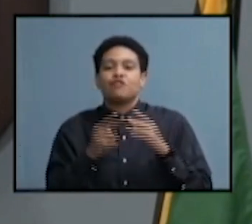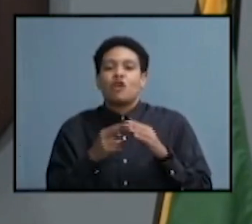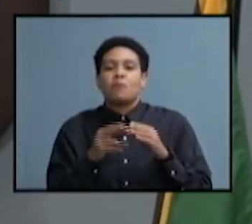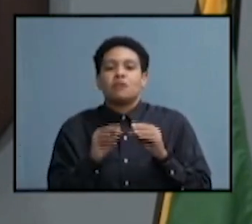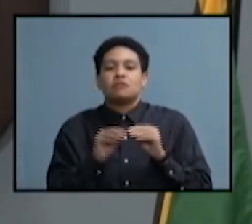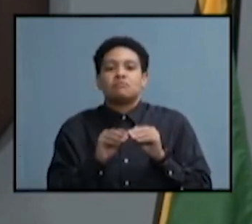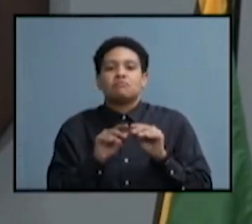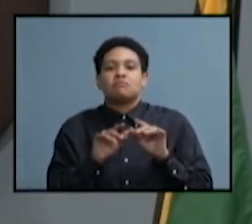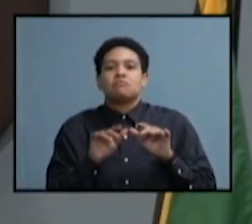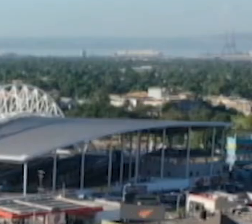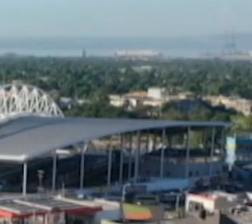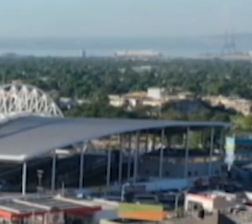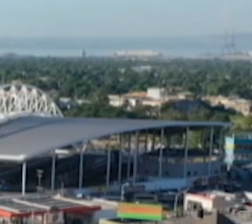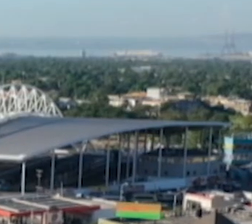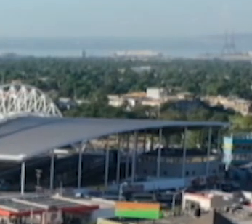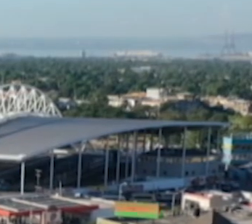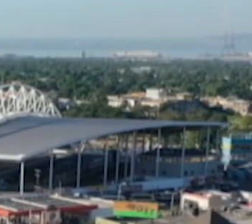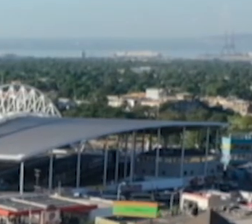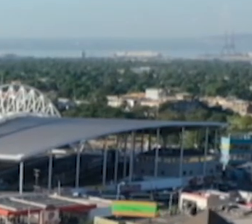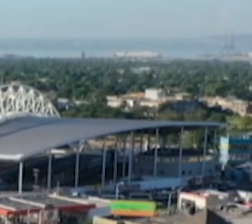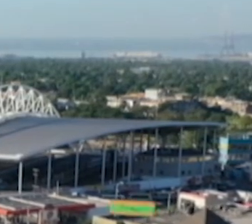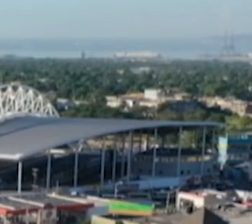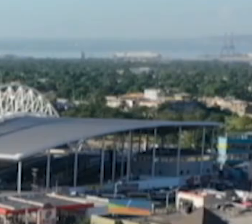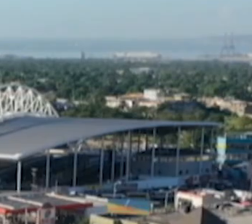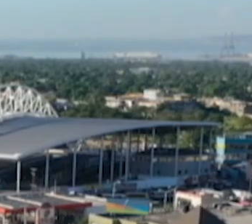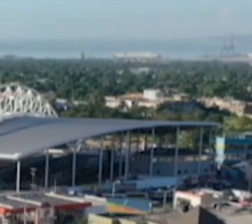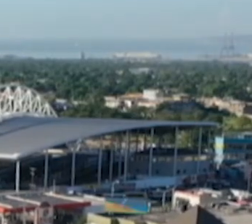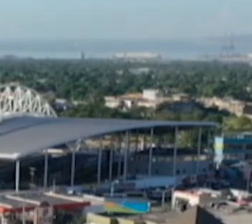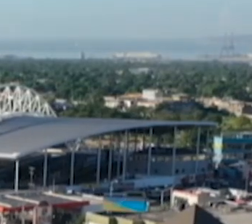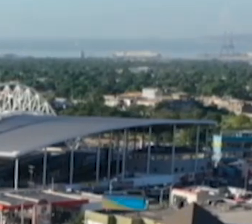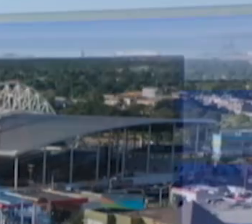exponentially. Andrea Chisholm, TVJ News.